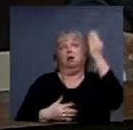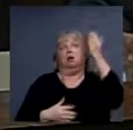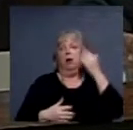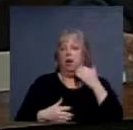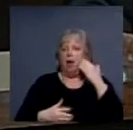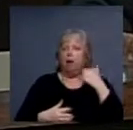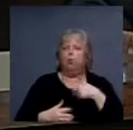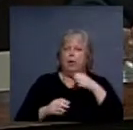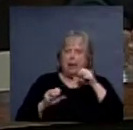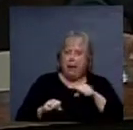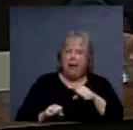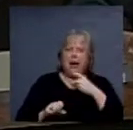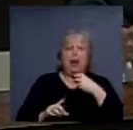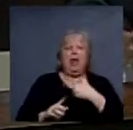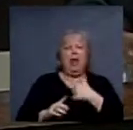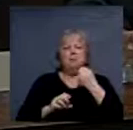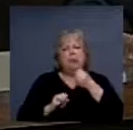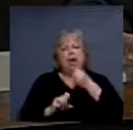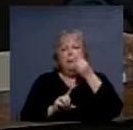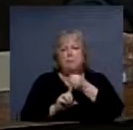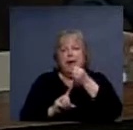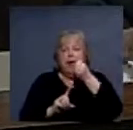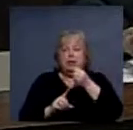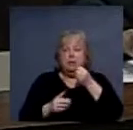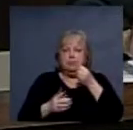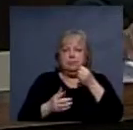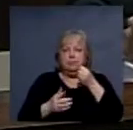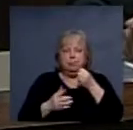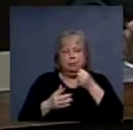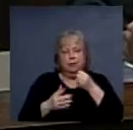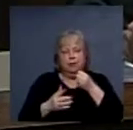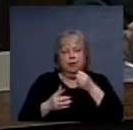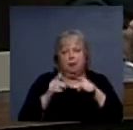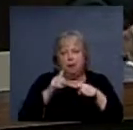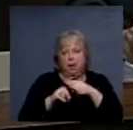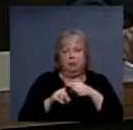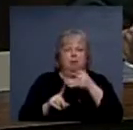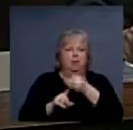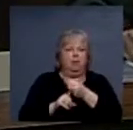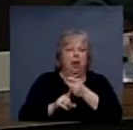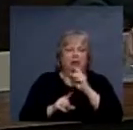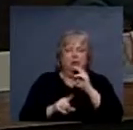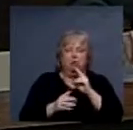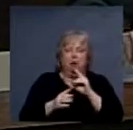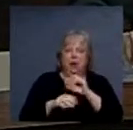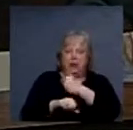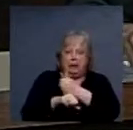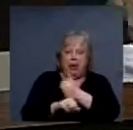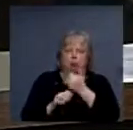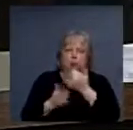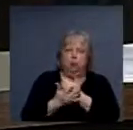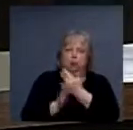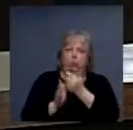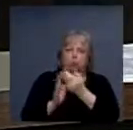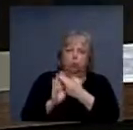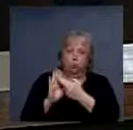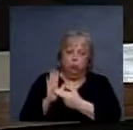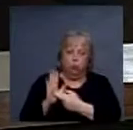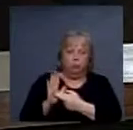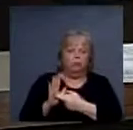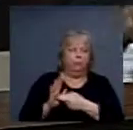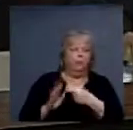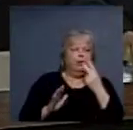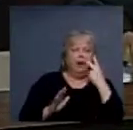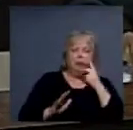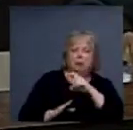have an impact if we set new rules. I'm being redundant, that curfew law is not working. I see these policemen